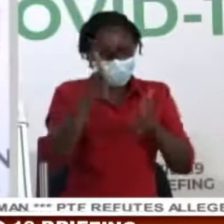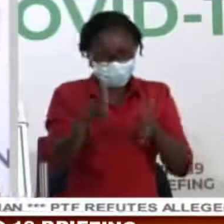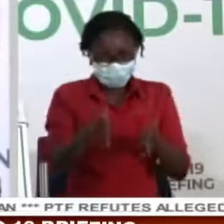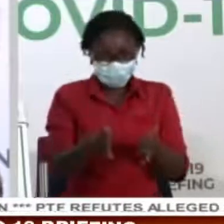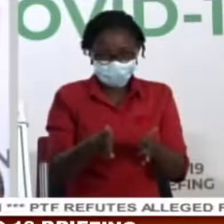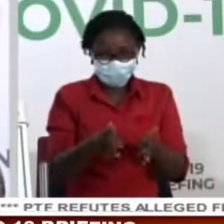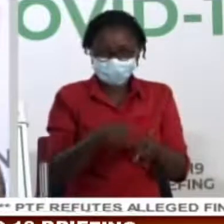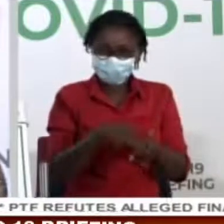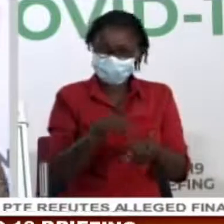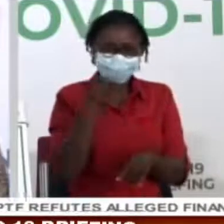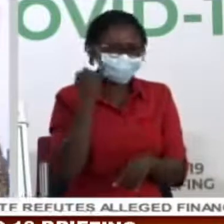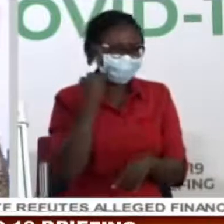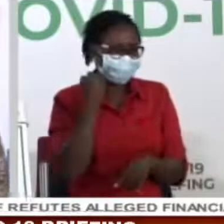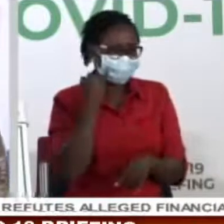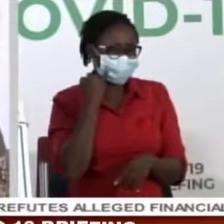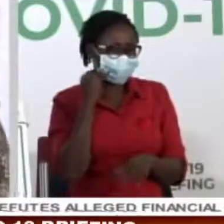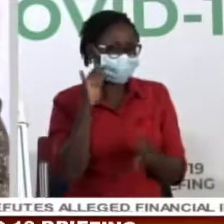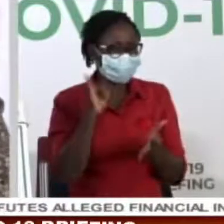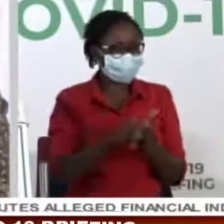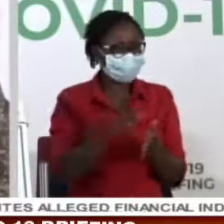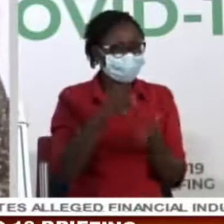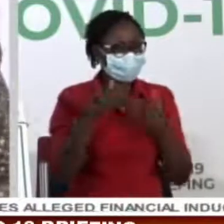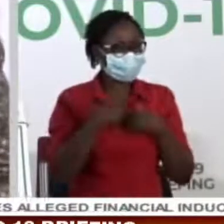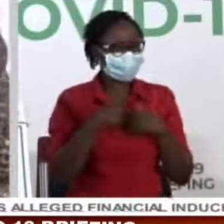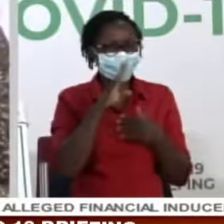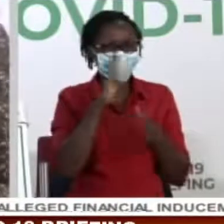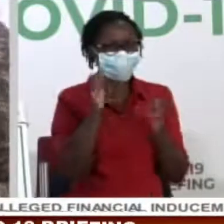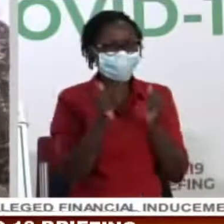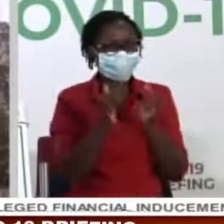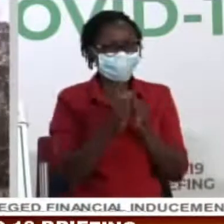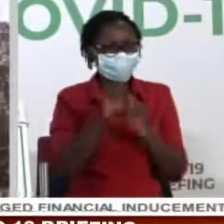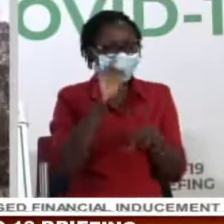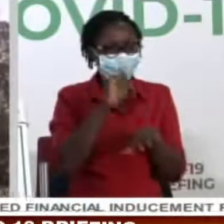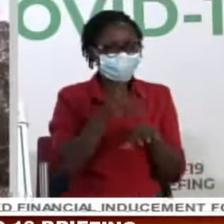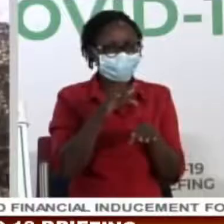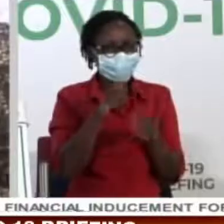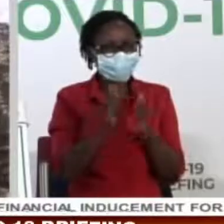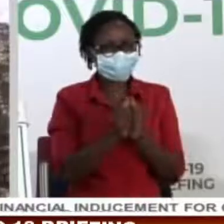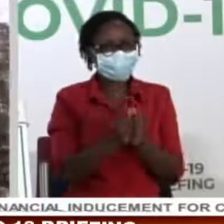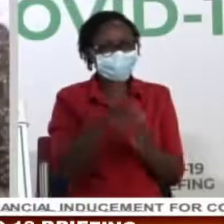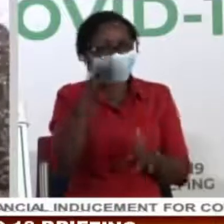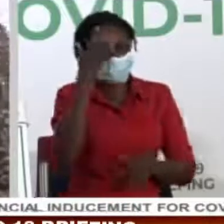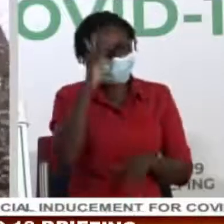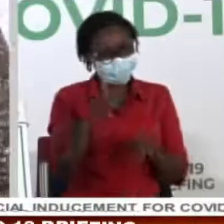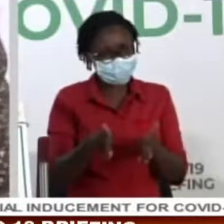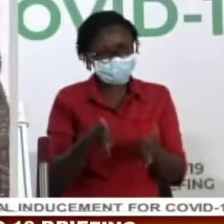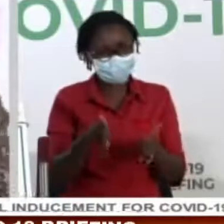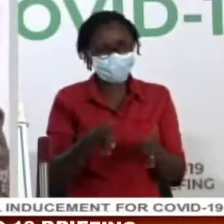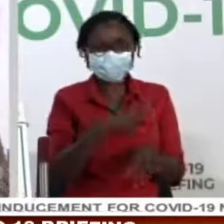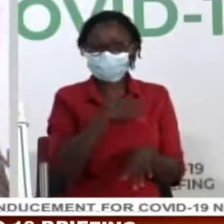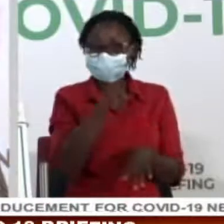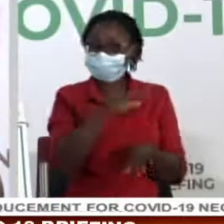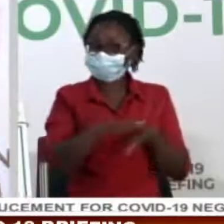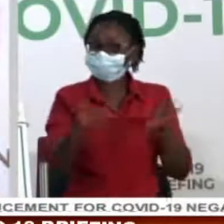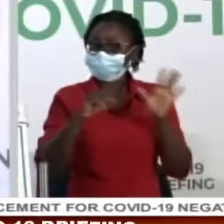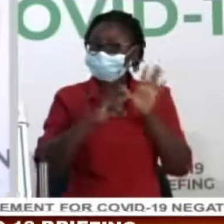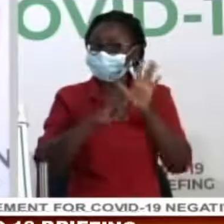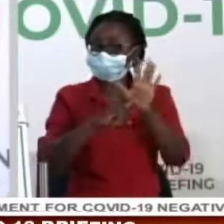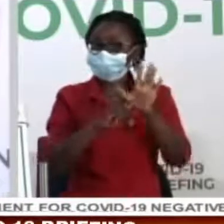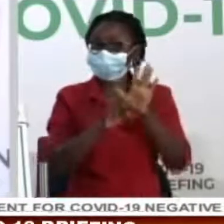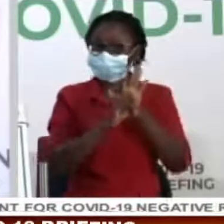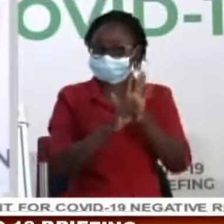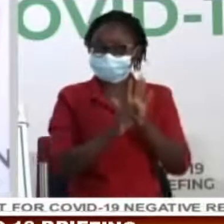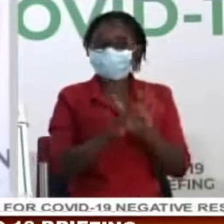or you suspect that you have been in contact with a confirmed case, and you do not have symptoms,